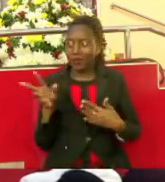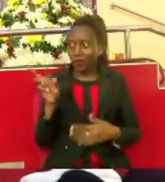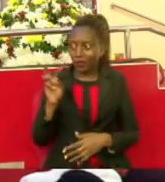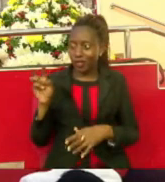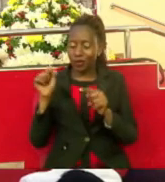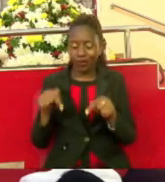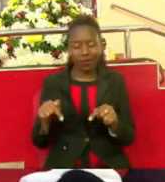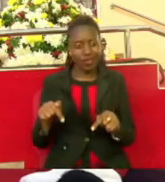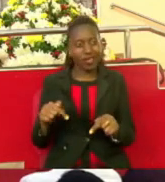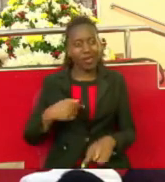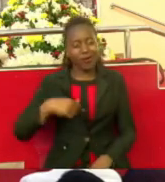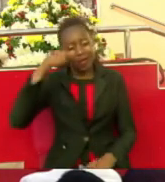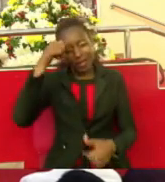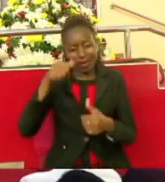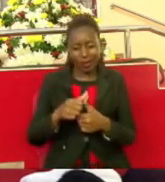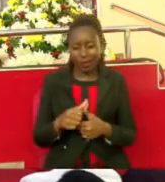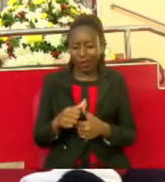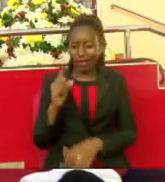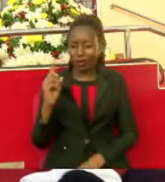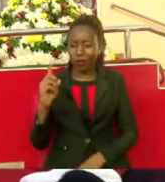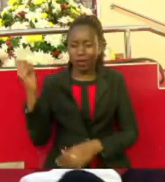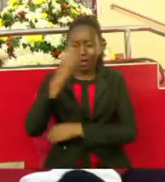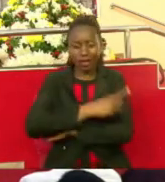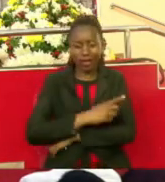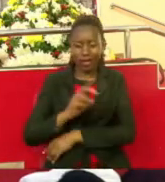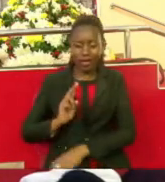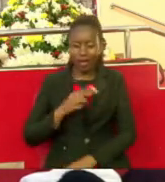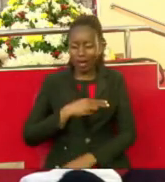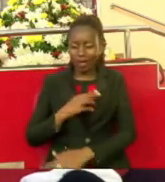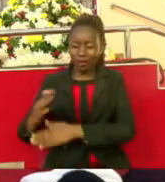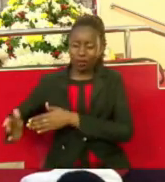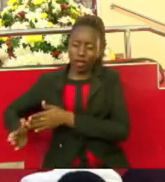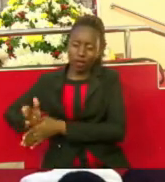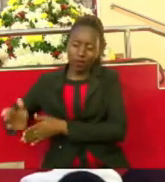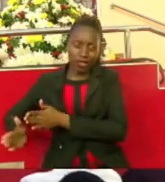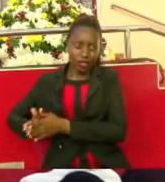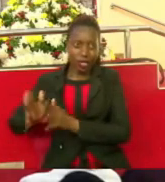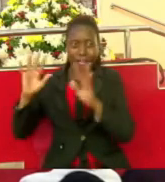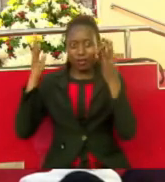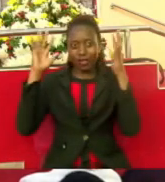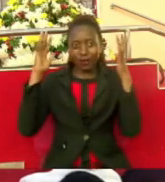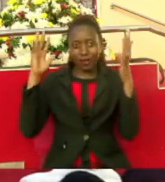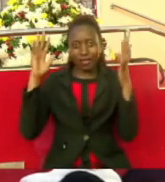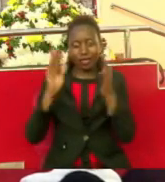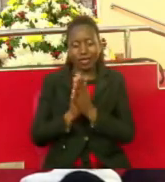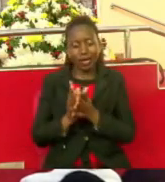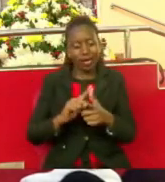I've just remembered that one day we were in Naivasha celebrating his men of vision. And a baby was